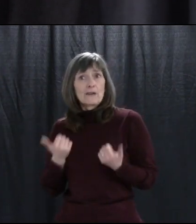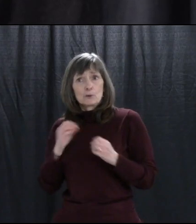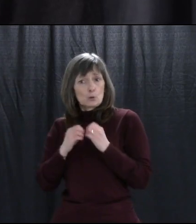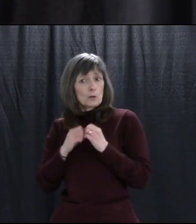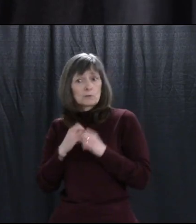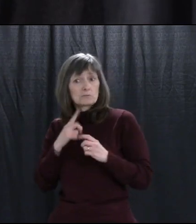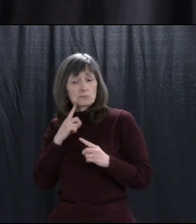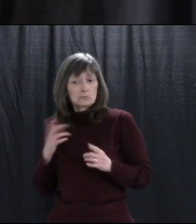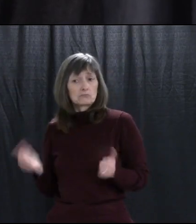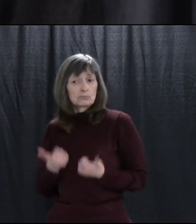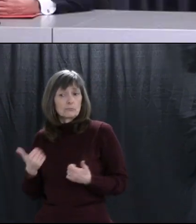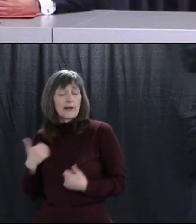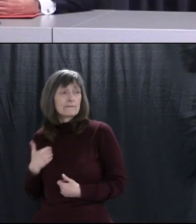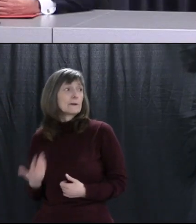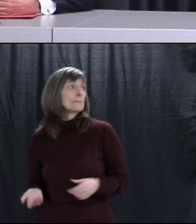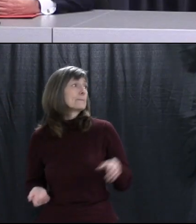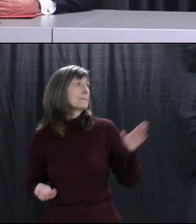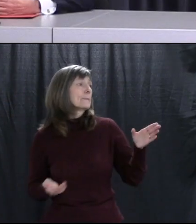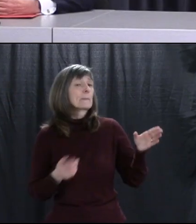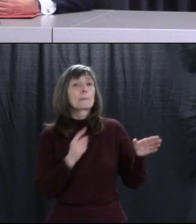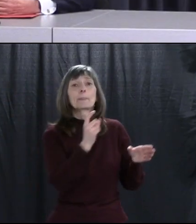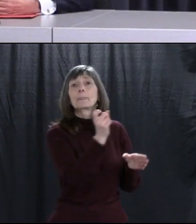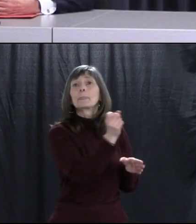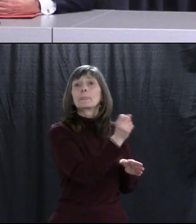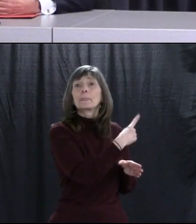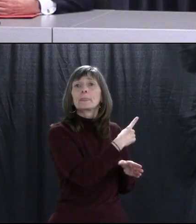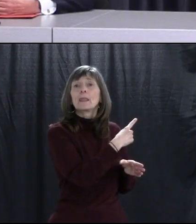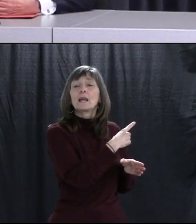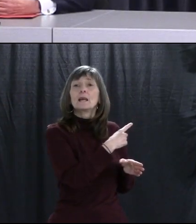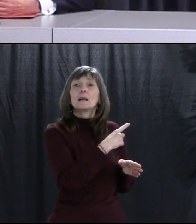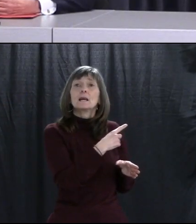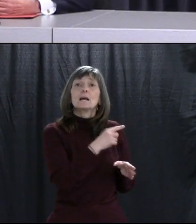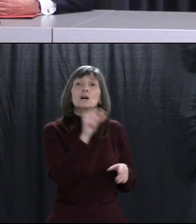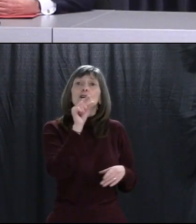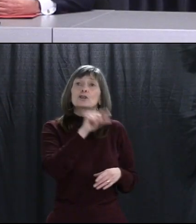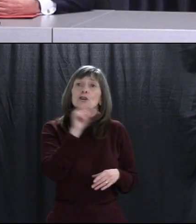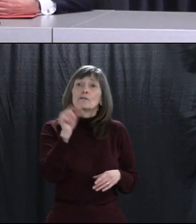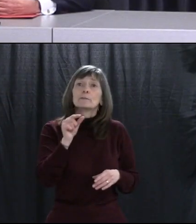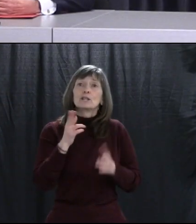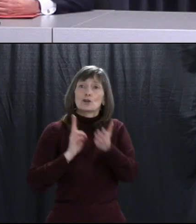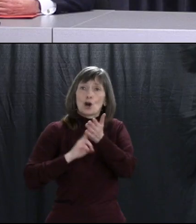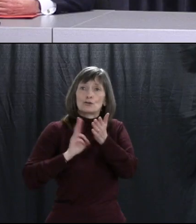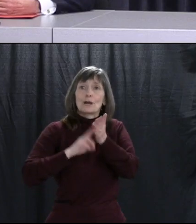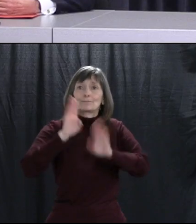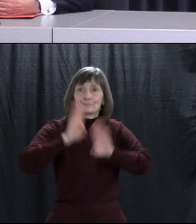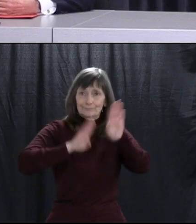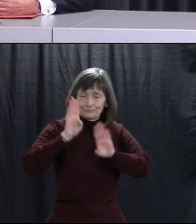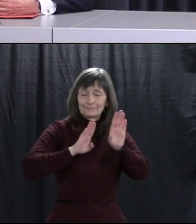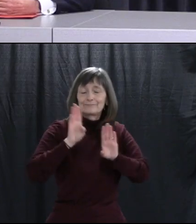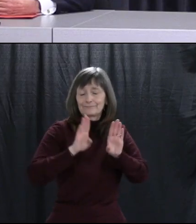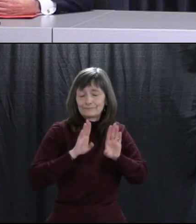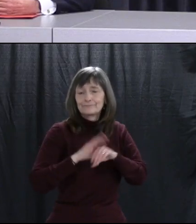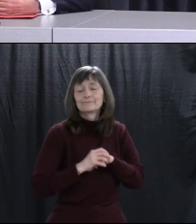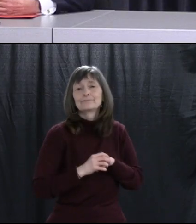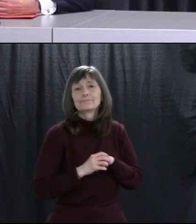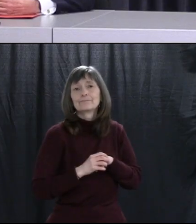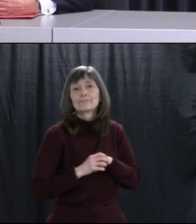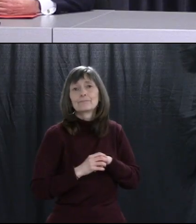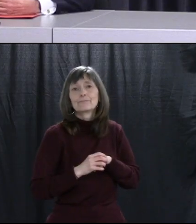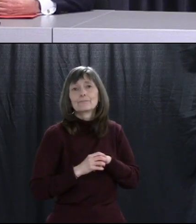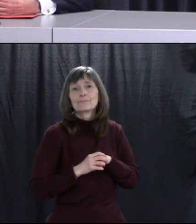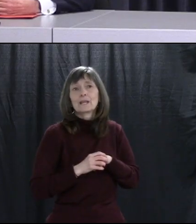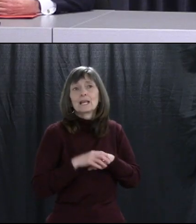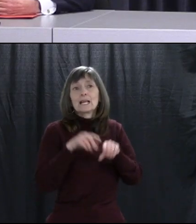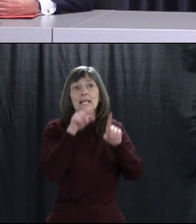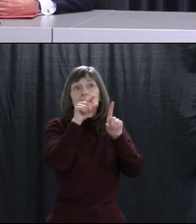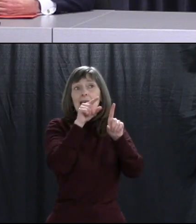Premier, many people wondering, will the government tendered contracts continue to be paid to vendors that have services that may no longer be required, but indirectly employ